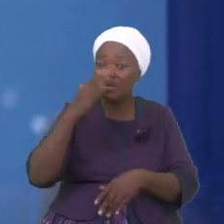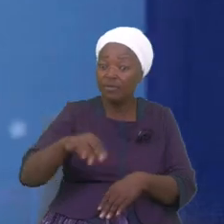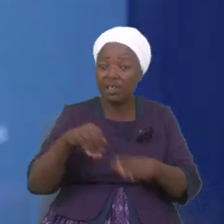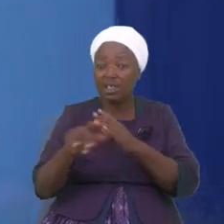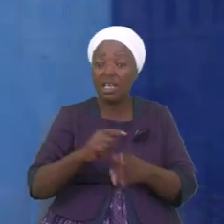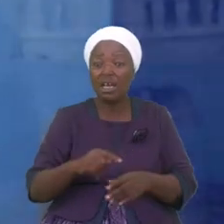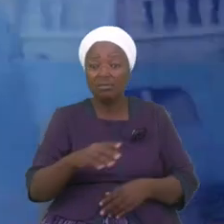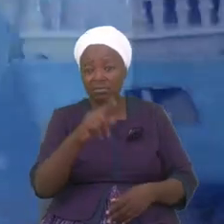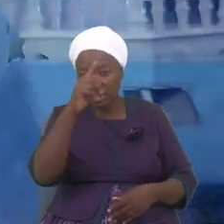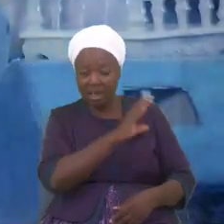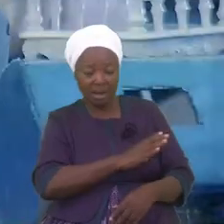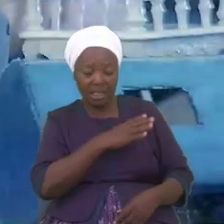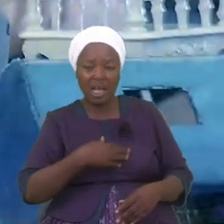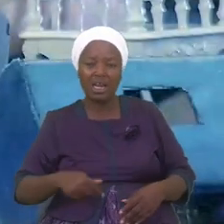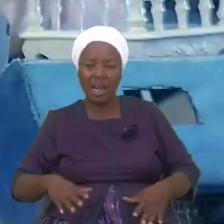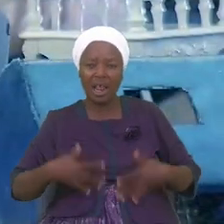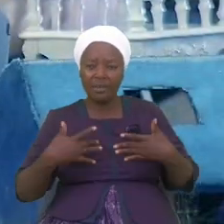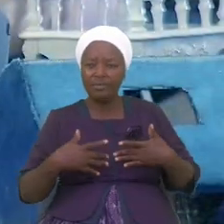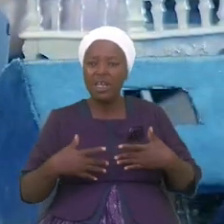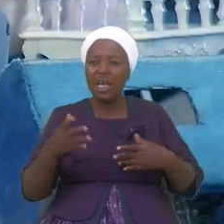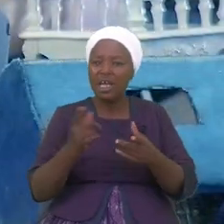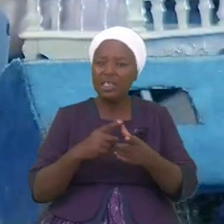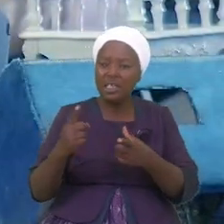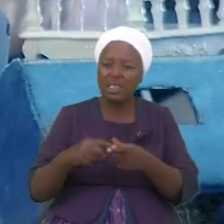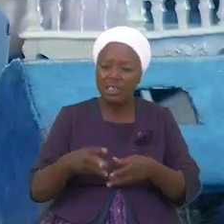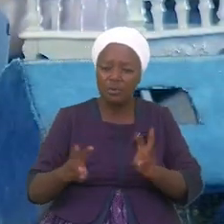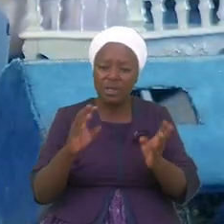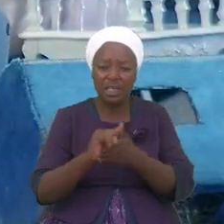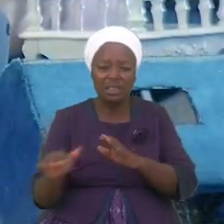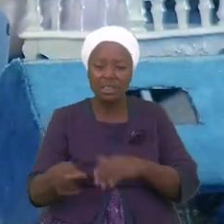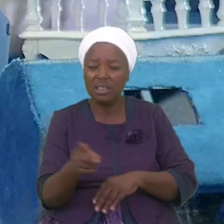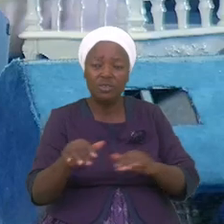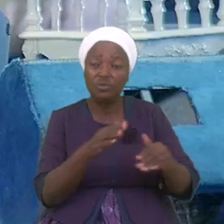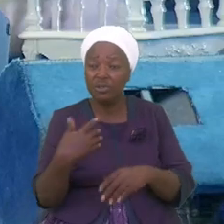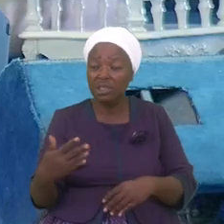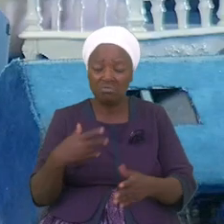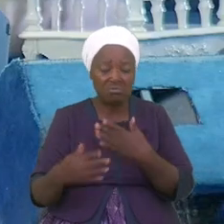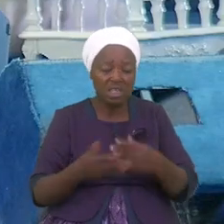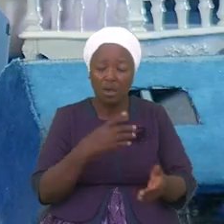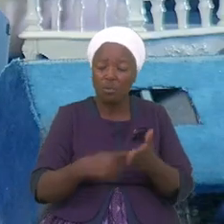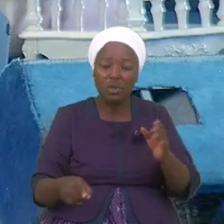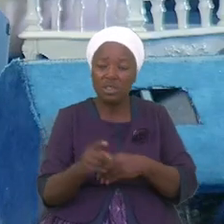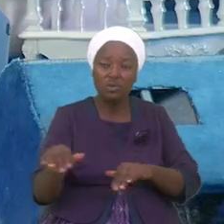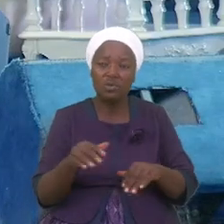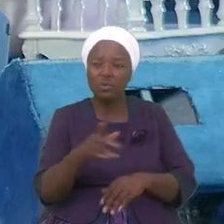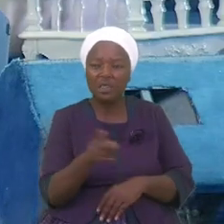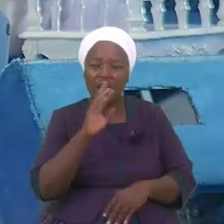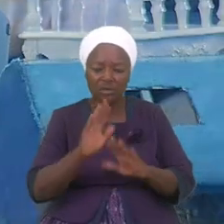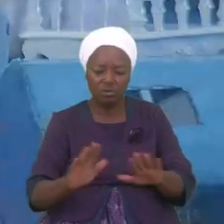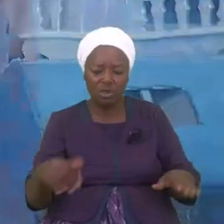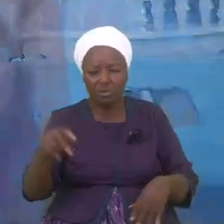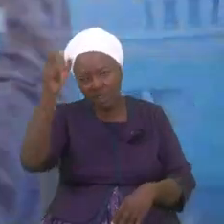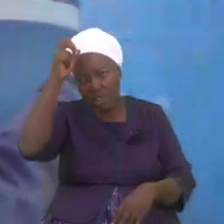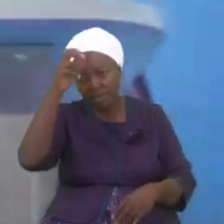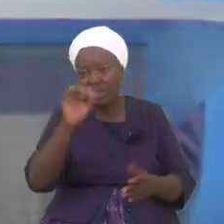their lifestyle, in the way they do things, whatever they're doing, the children of the devil. That's why the